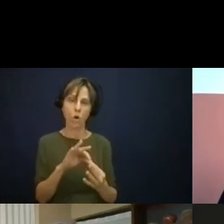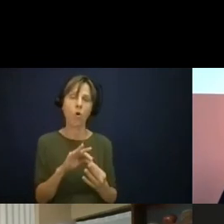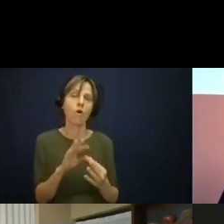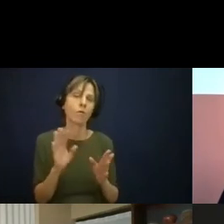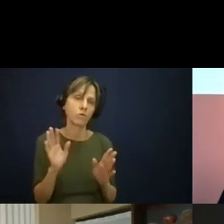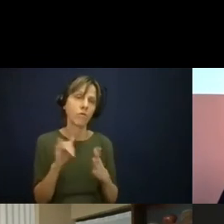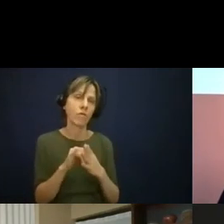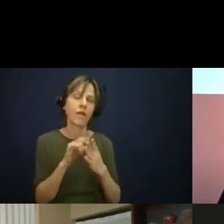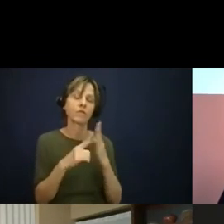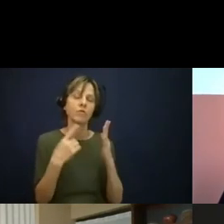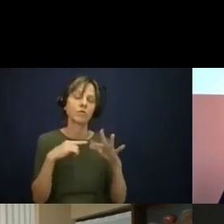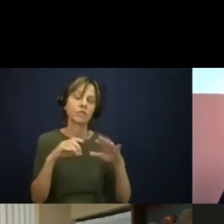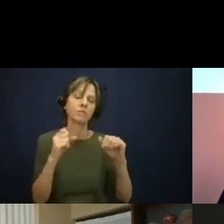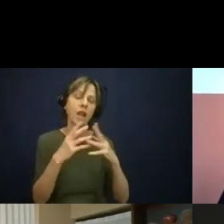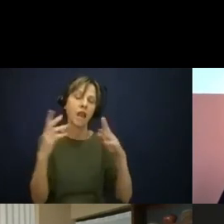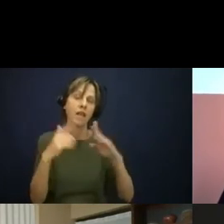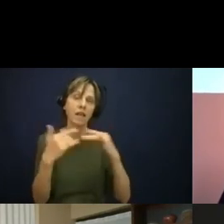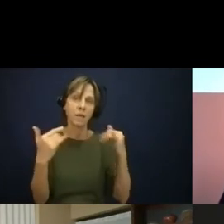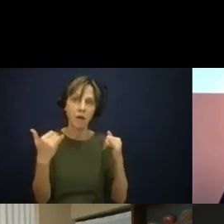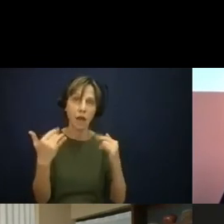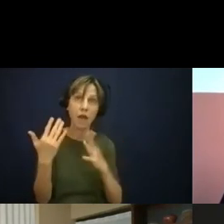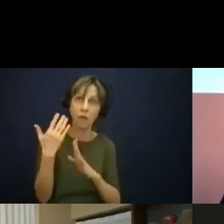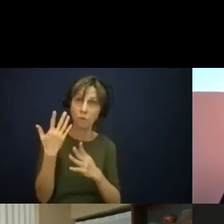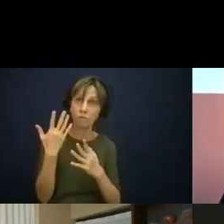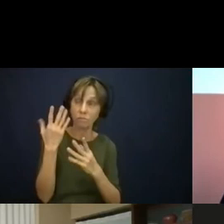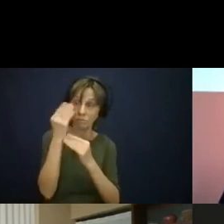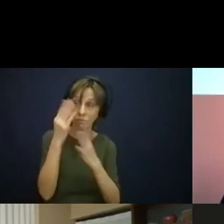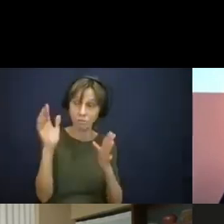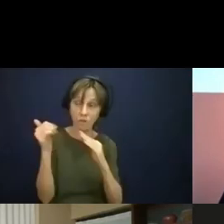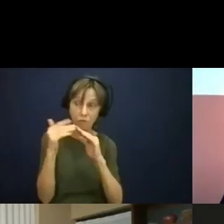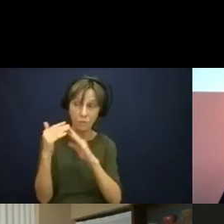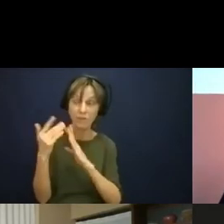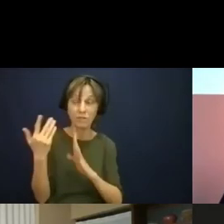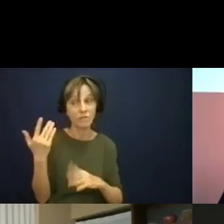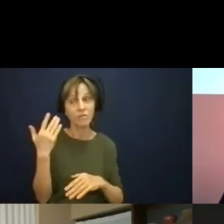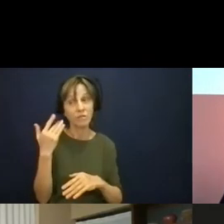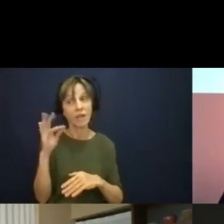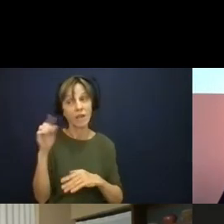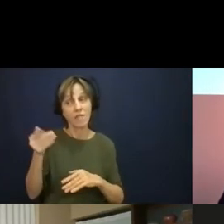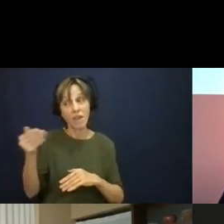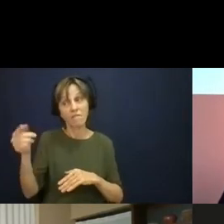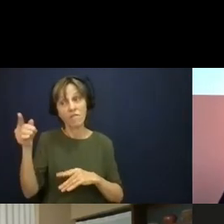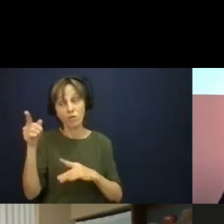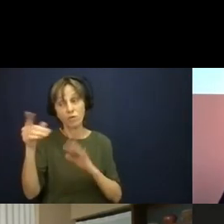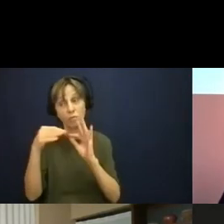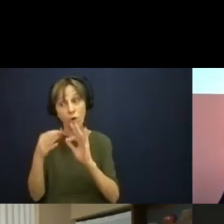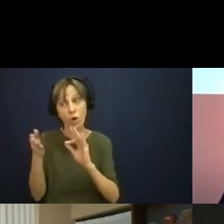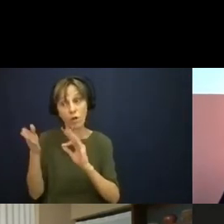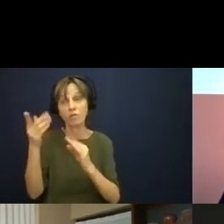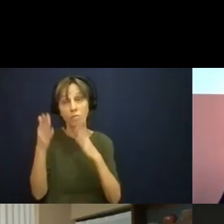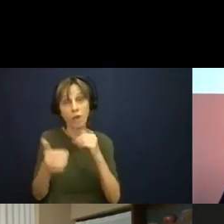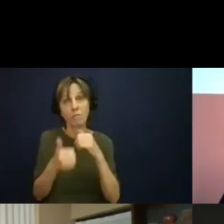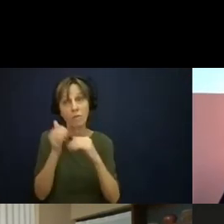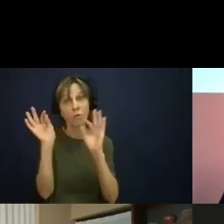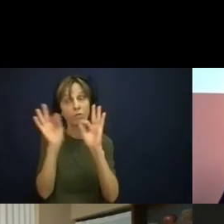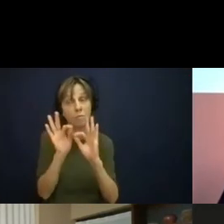spend a lot of time now, letting the other peers know you belong. If they invite you, you belong in that table. You're probably the most important person in that room at